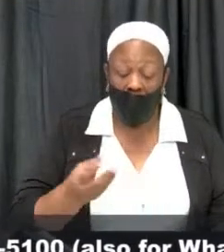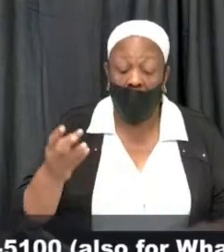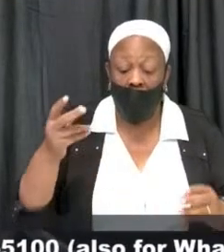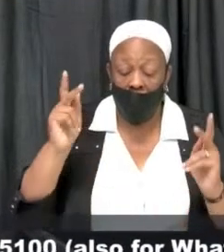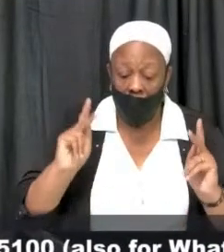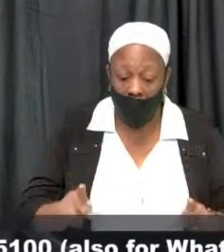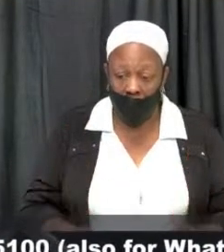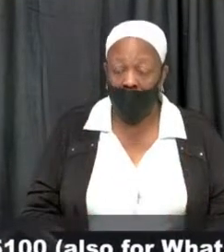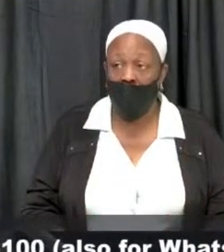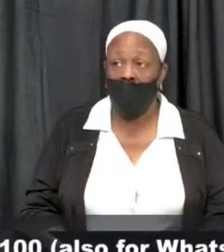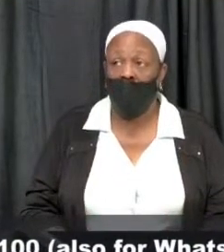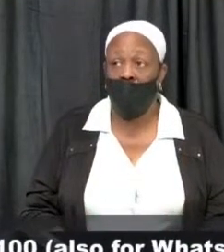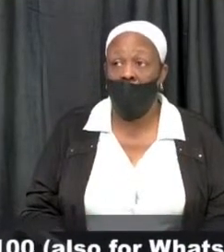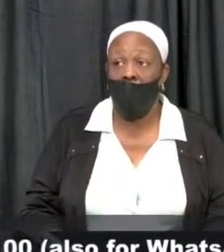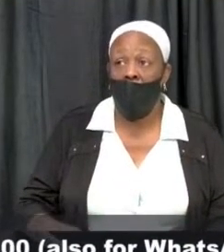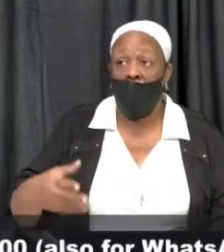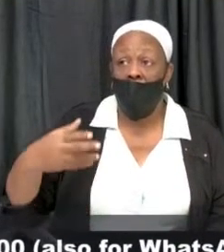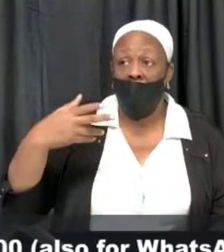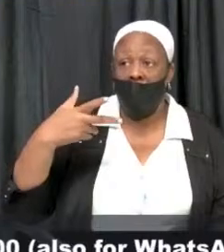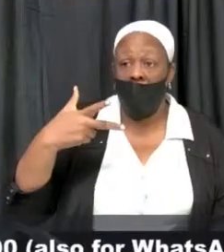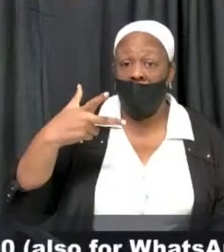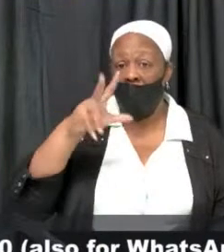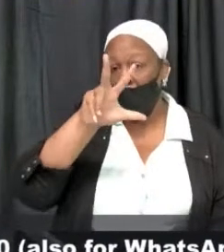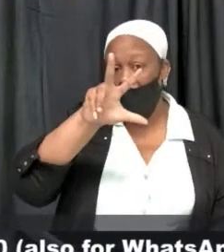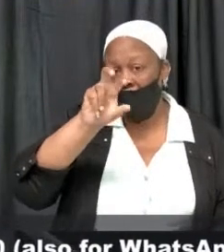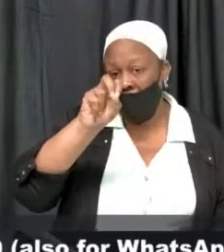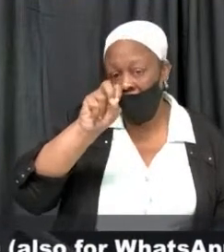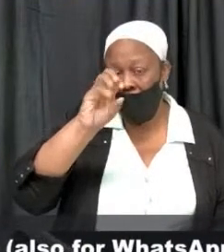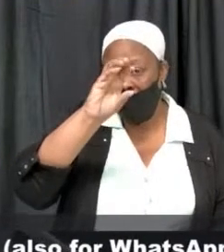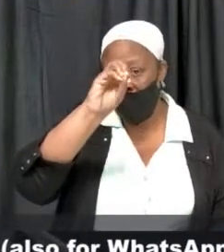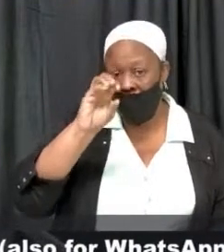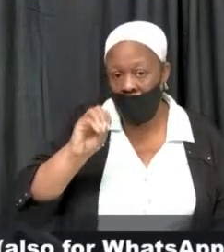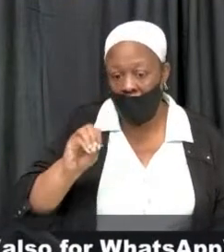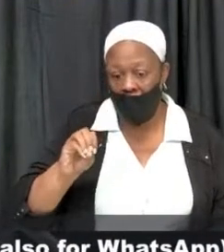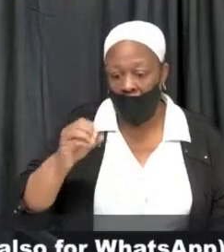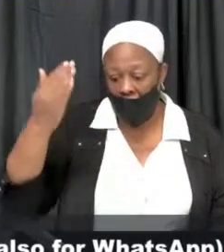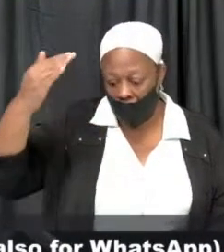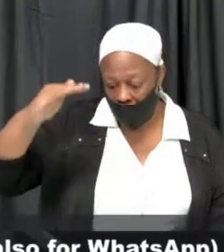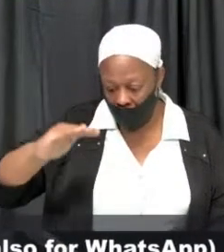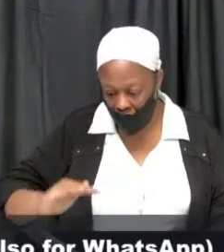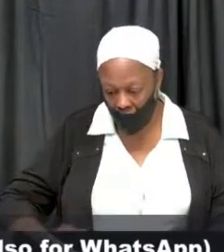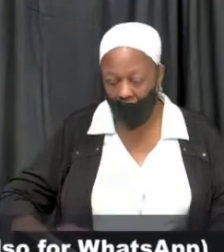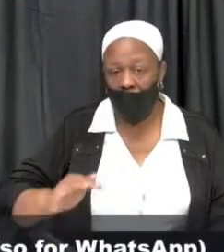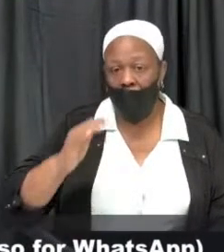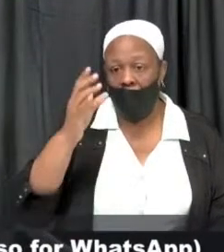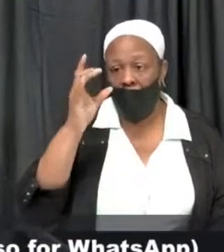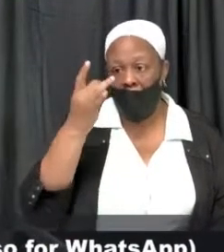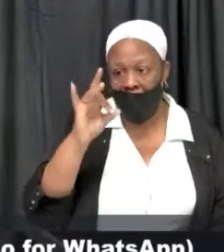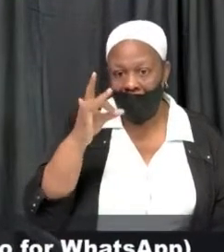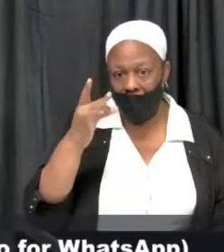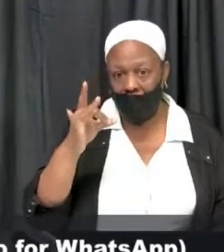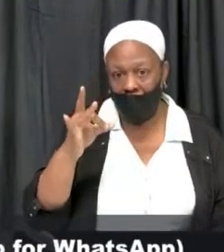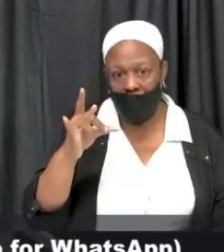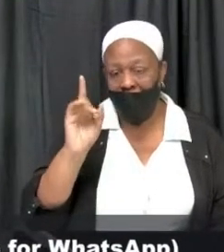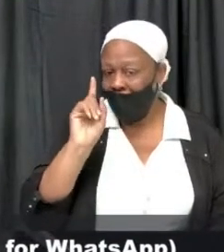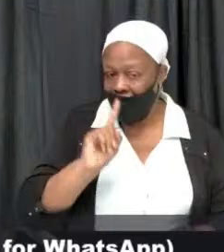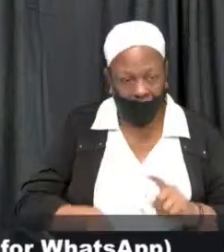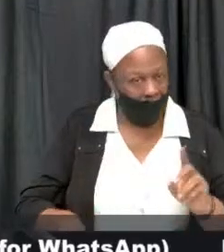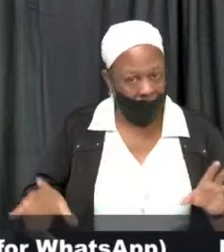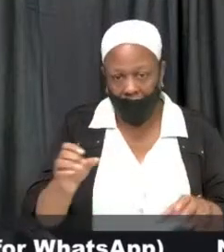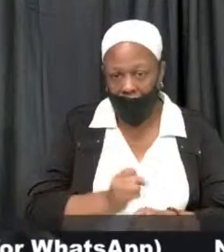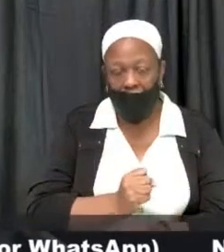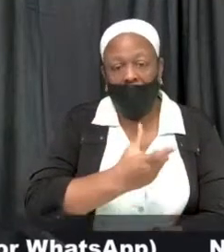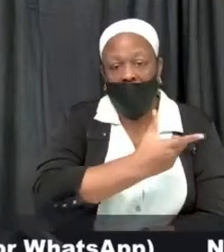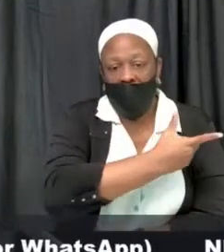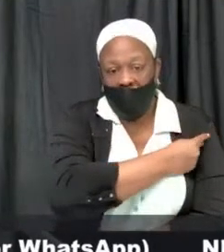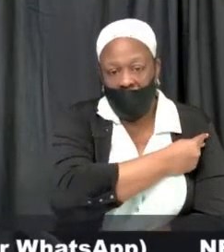population, approximately 30% are below the age of 18 and cannot take the vaccine, which means